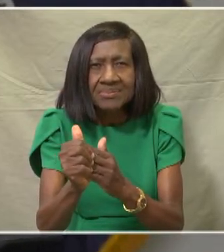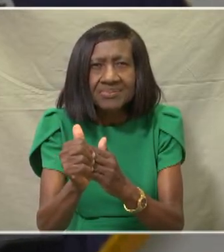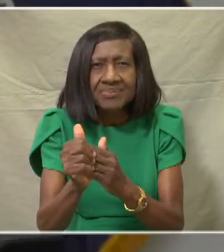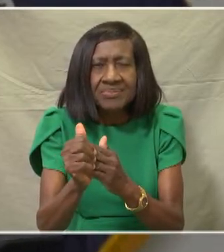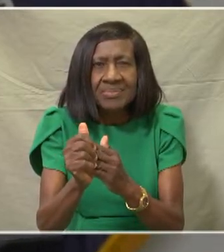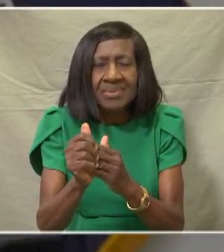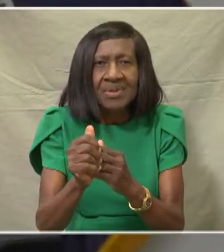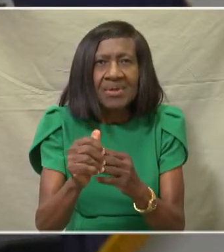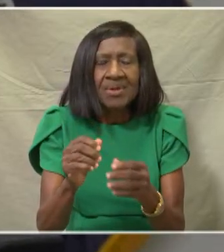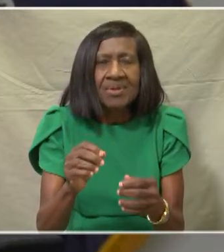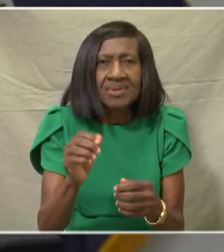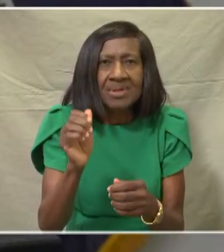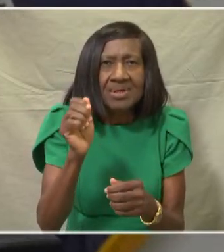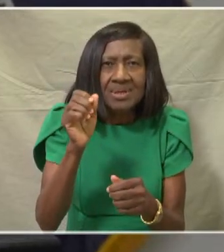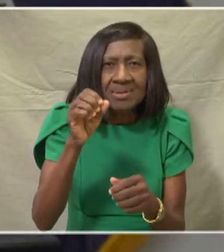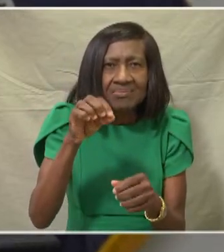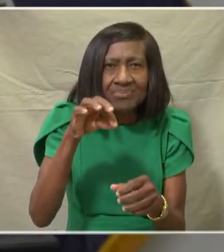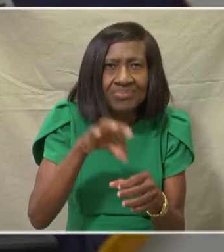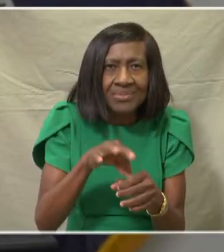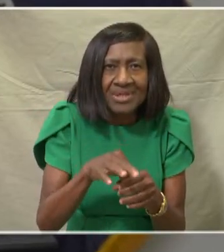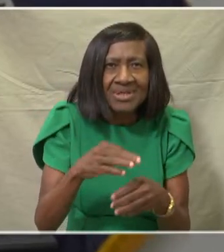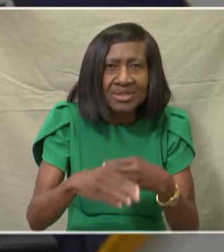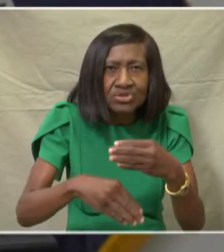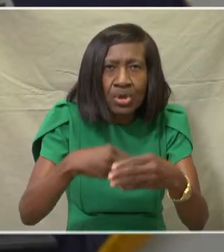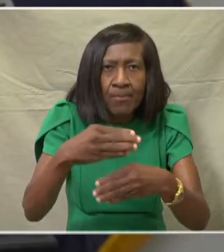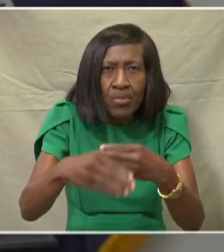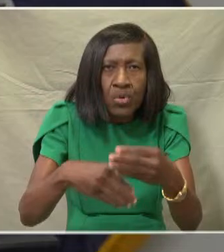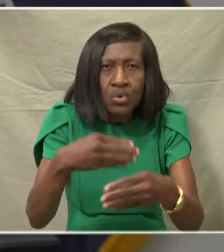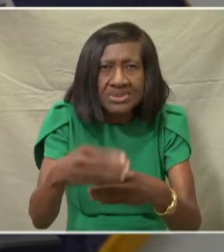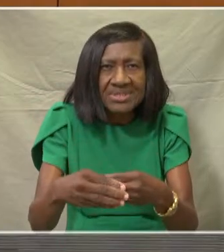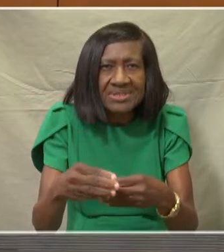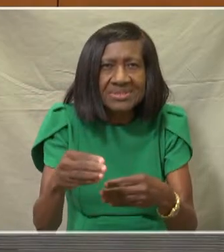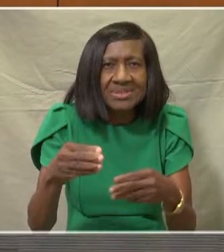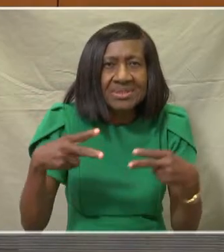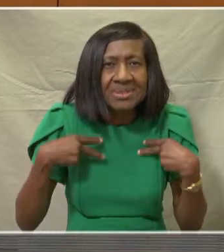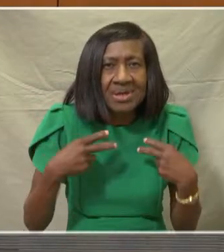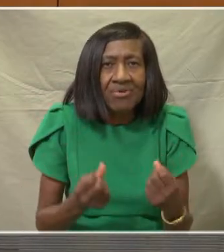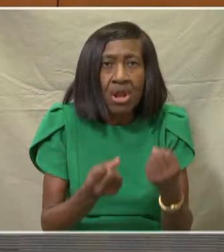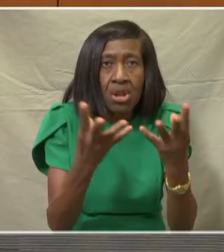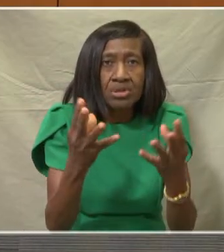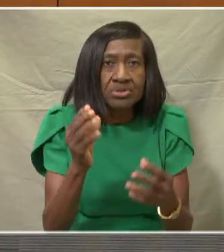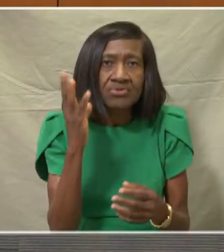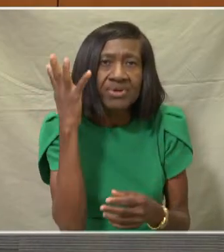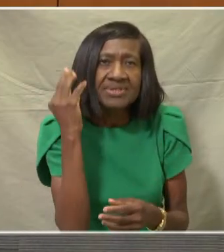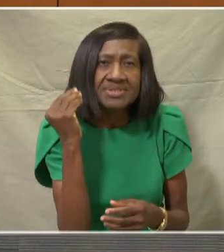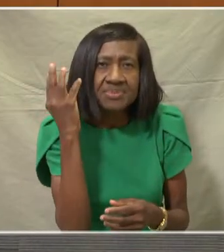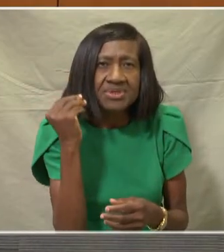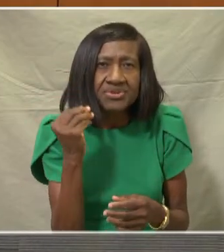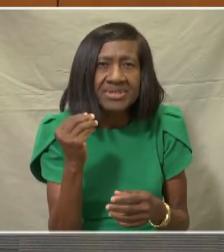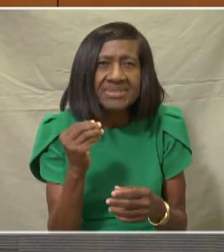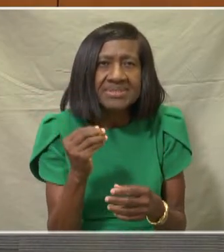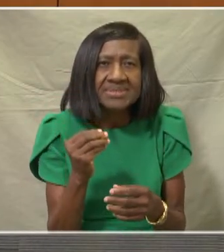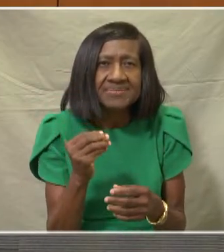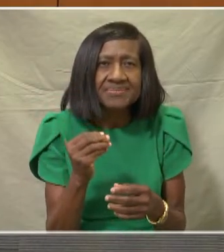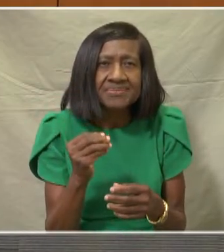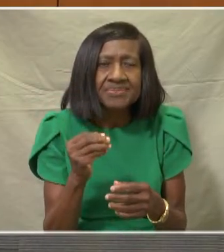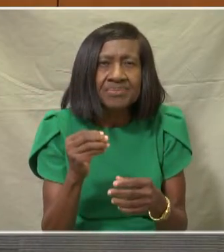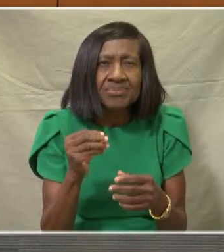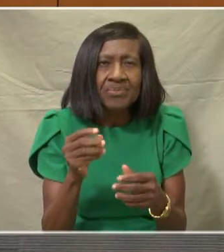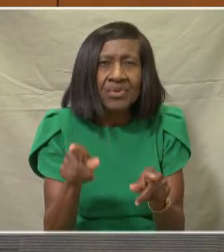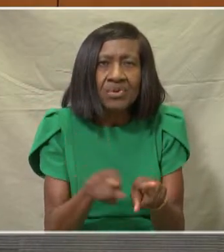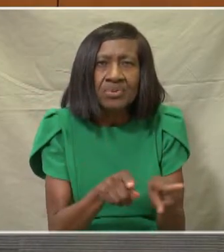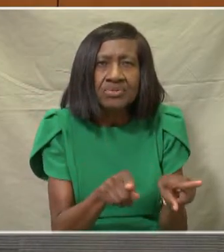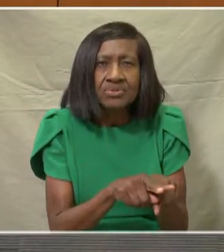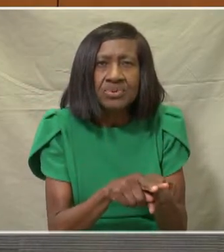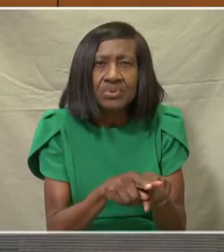election process, and she too has a wealth of experience across the world. And to the far right there, of my